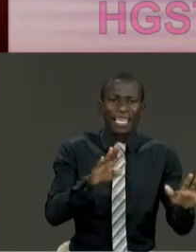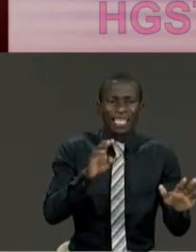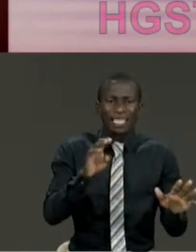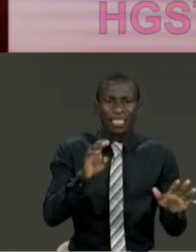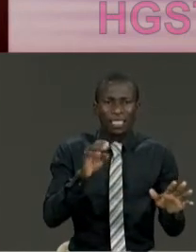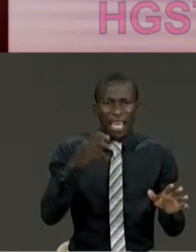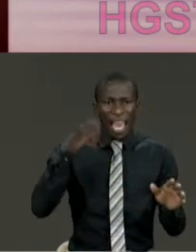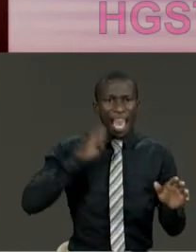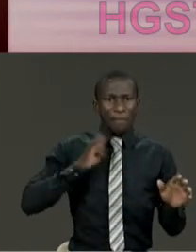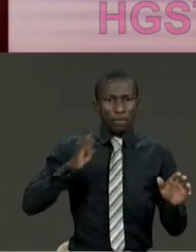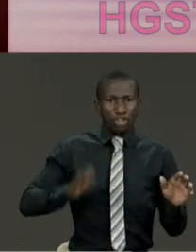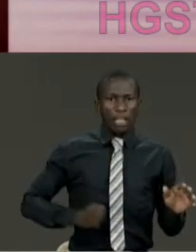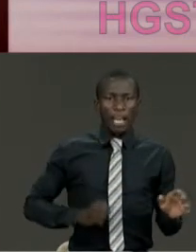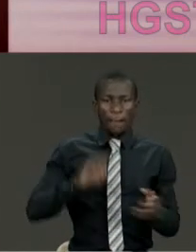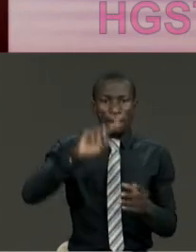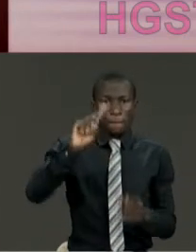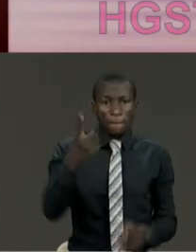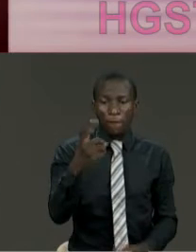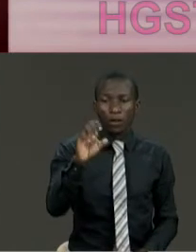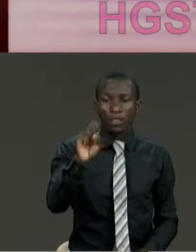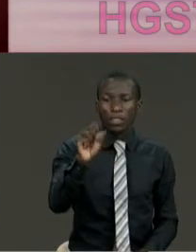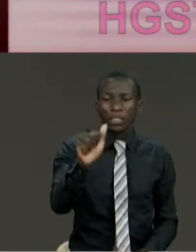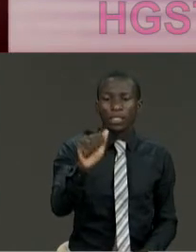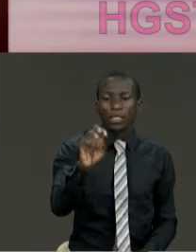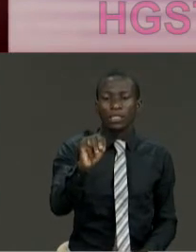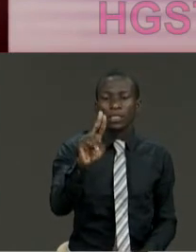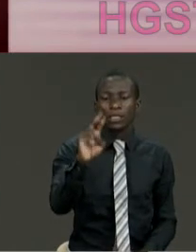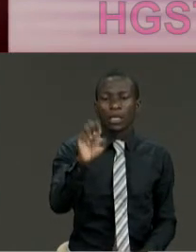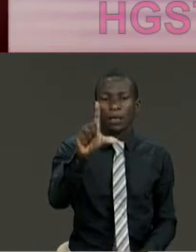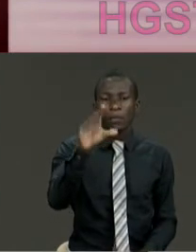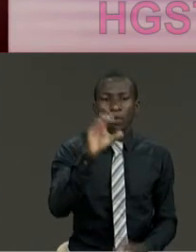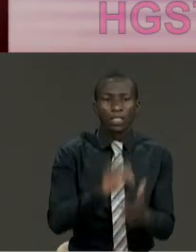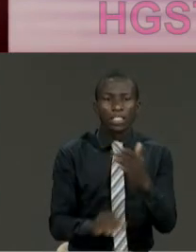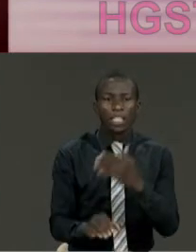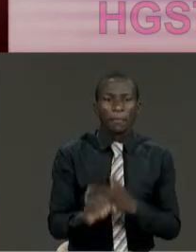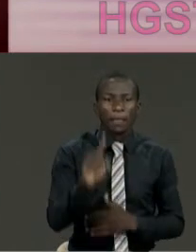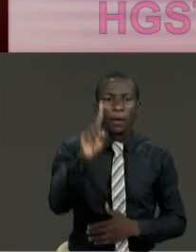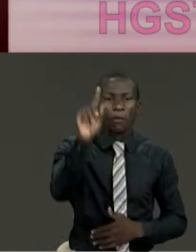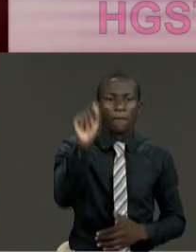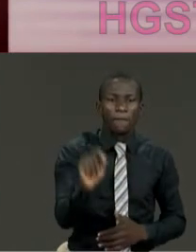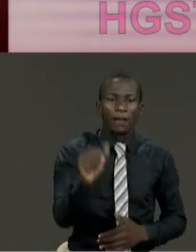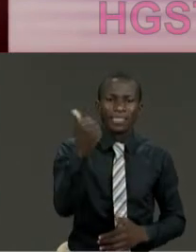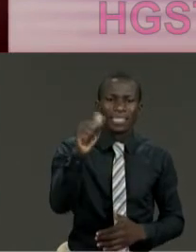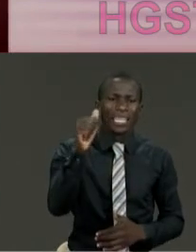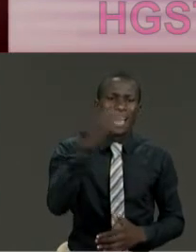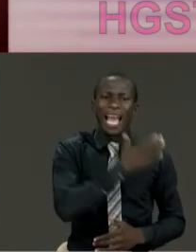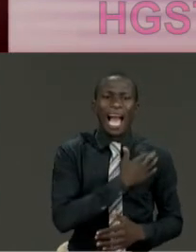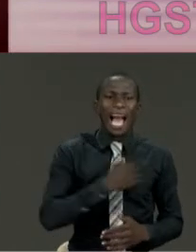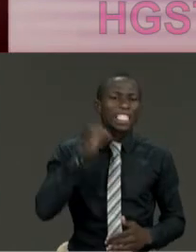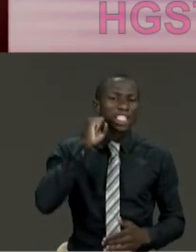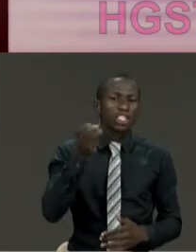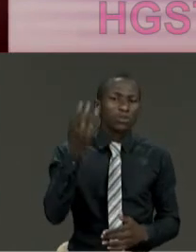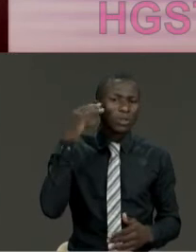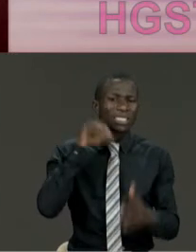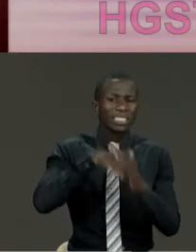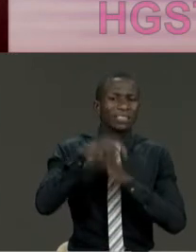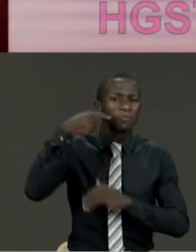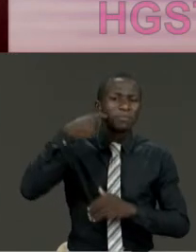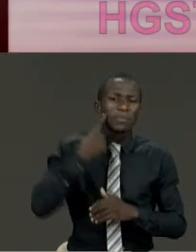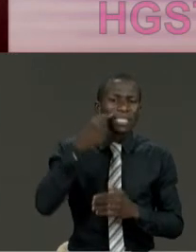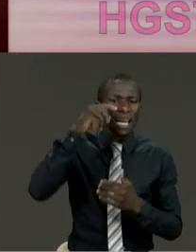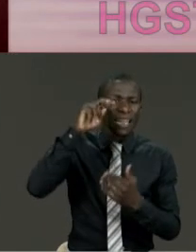10, 1 Samuel chapter 1 verse 10, and she was in bitterness of soul and prayed unto the